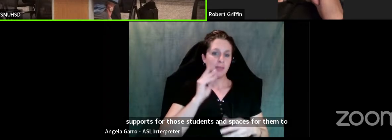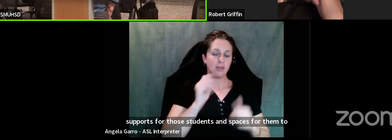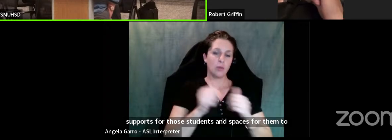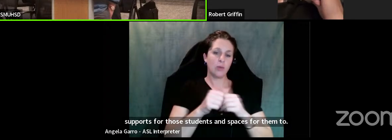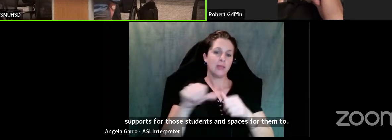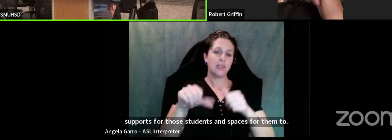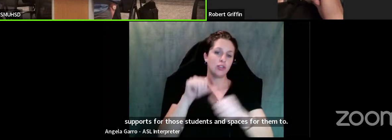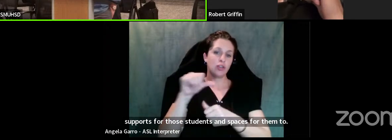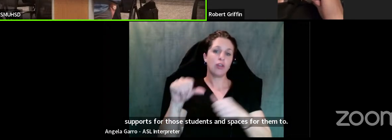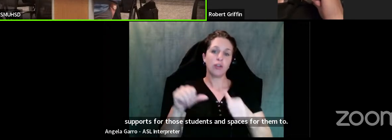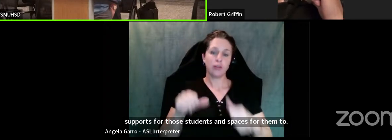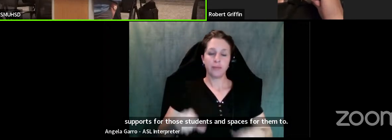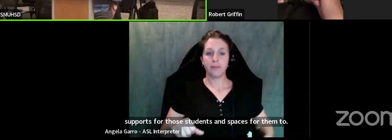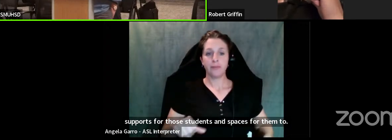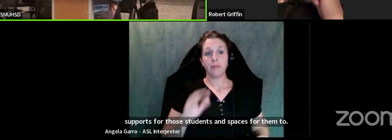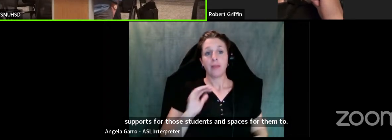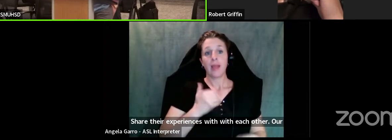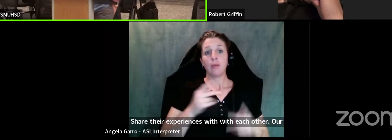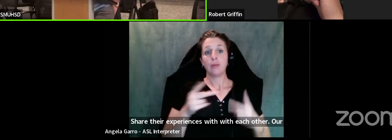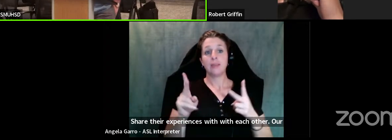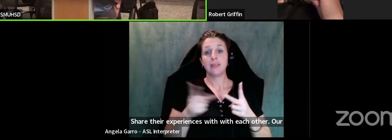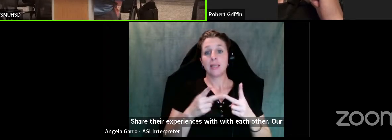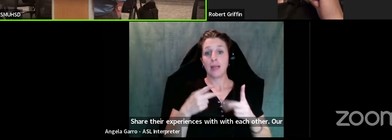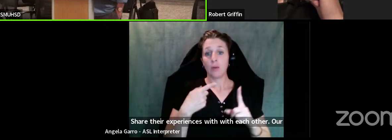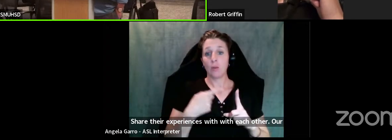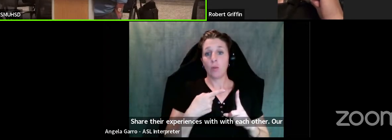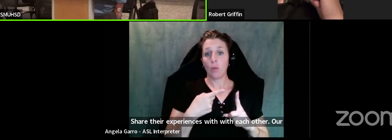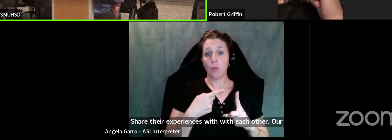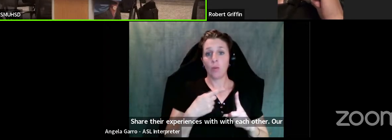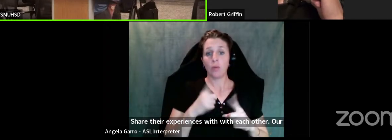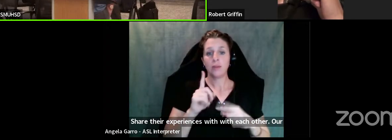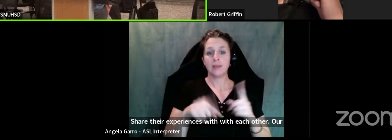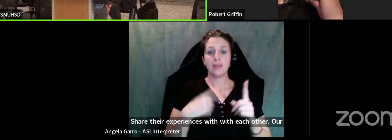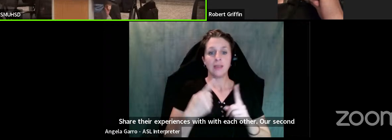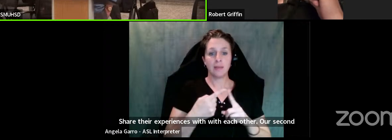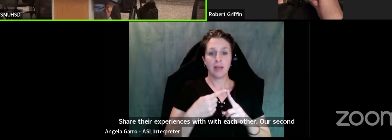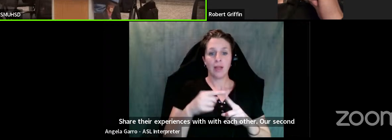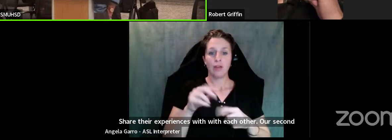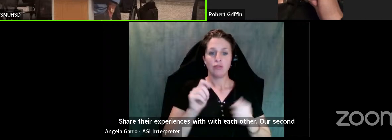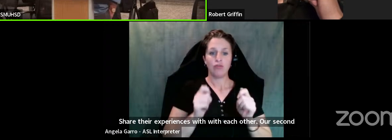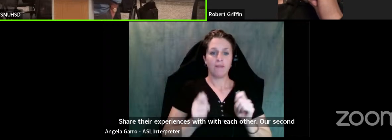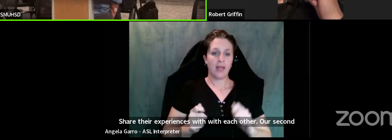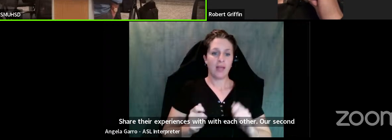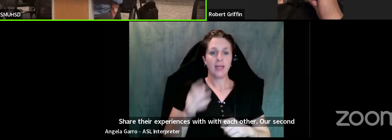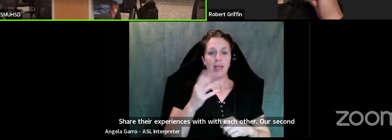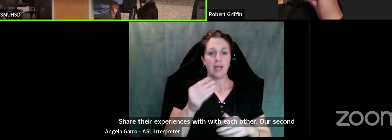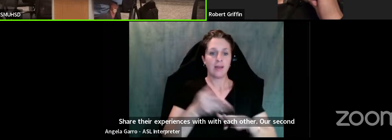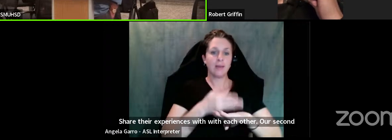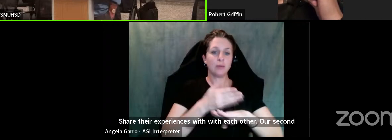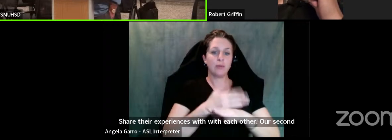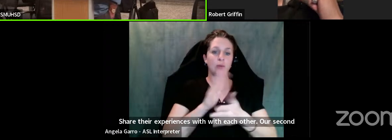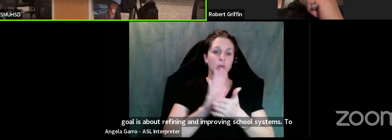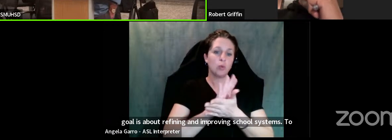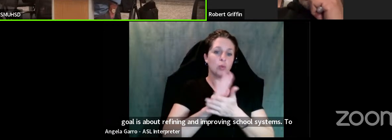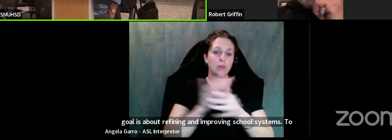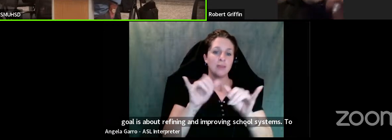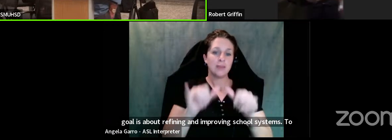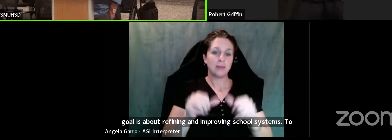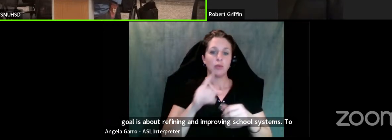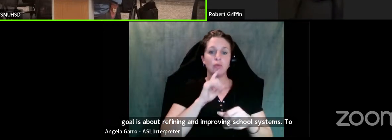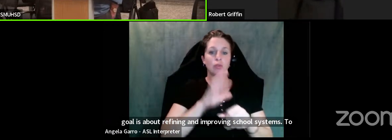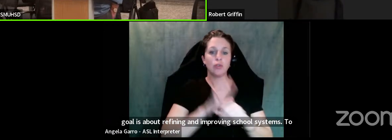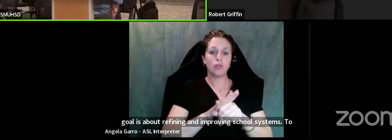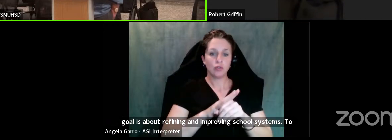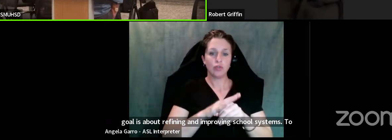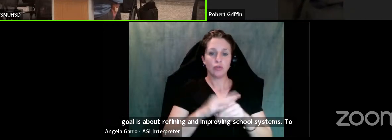other. Our second goal is about refining and improving school systems to ensure more equitable access to